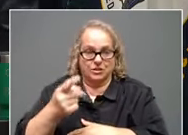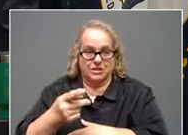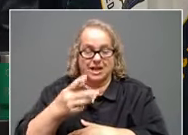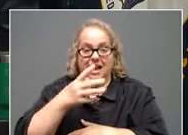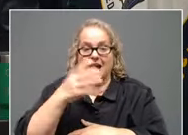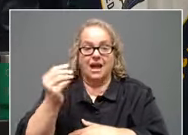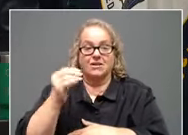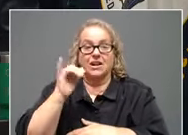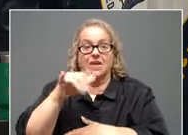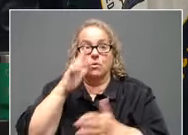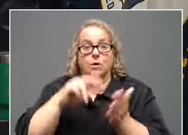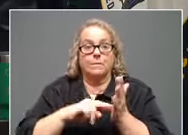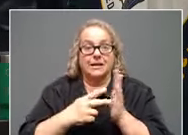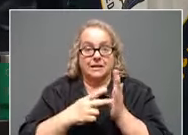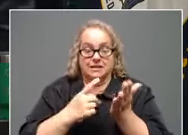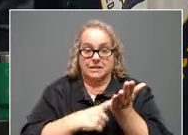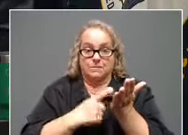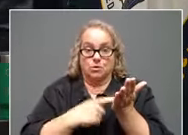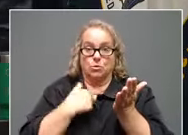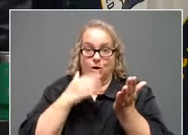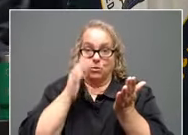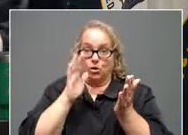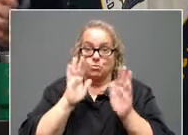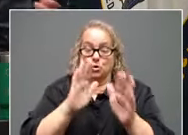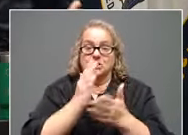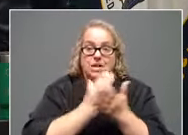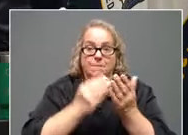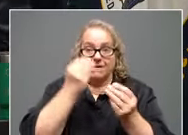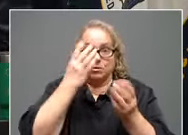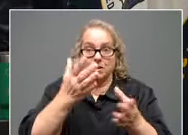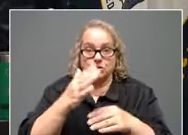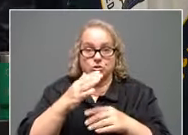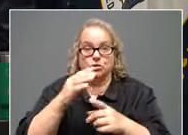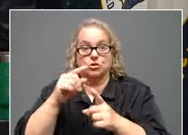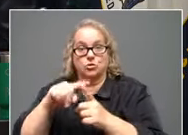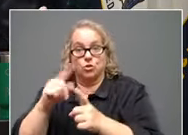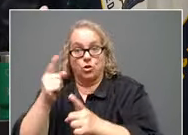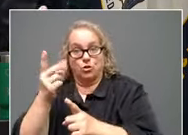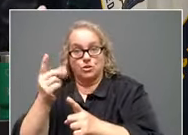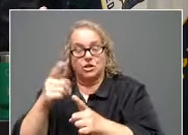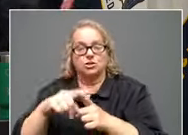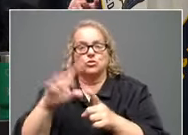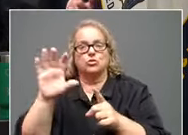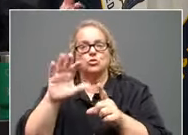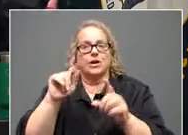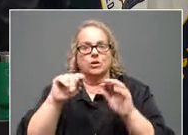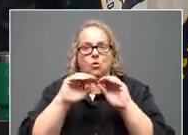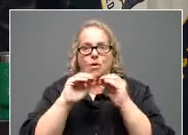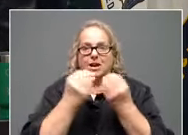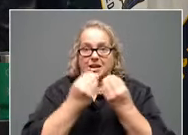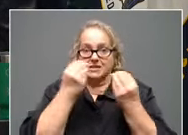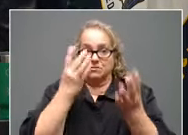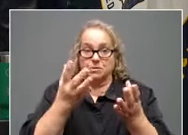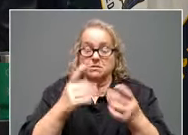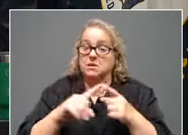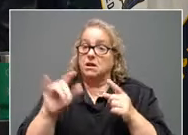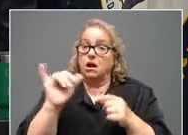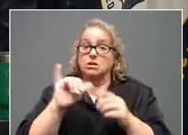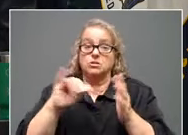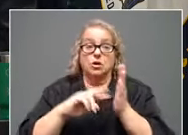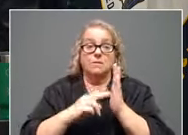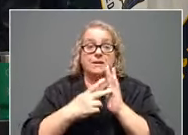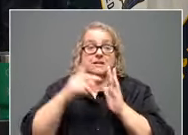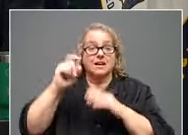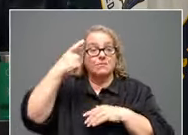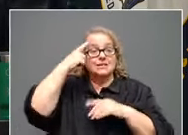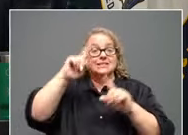mean sometimes we push some information to Thursday so we can do it in an organized fashion. But it also means that the governor's answering